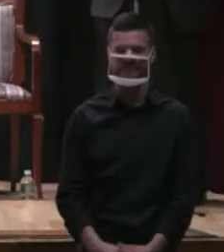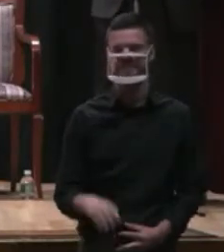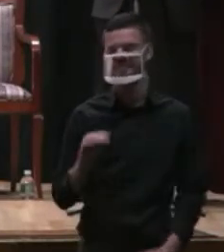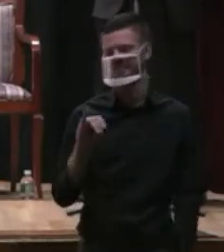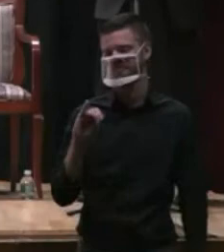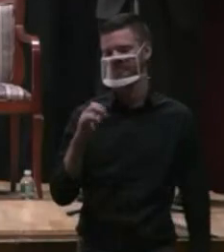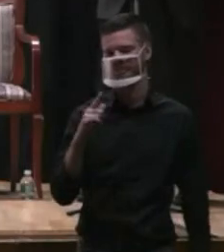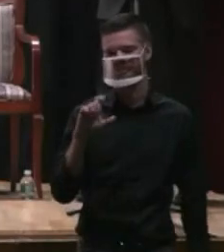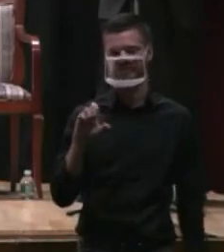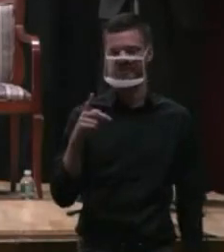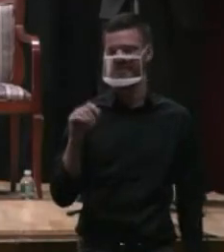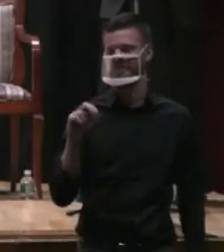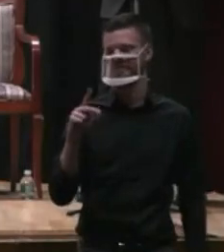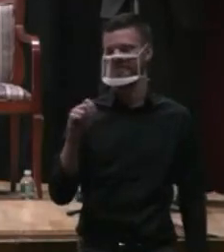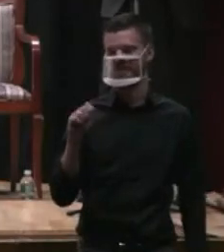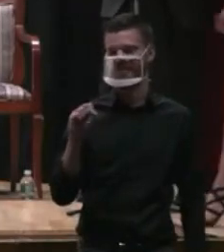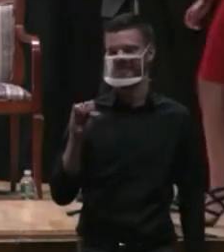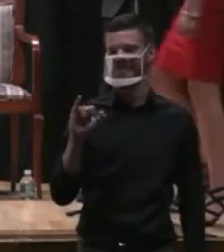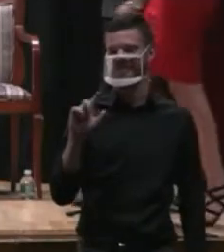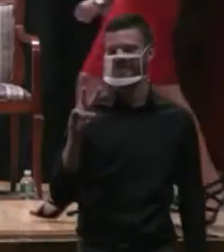Michelle Pinkasova.